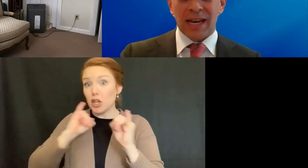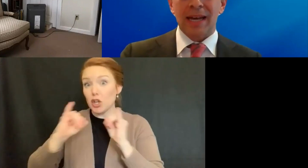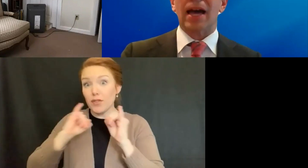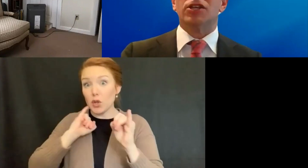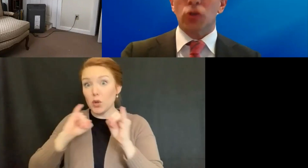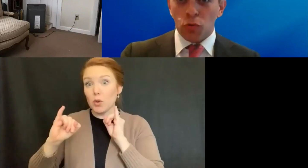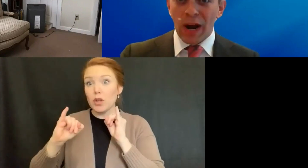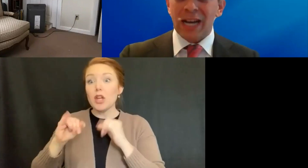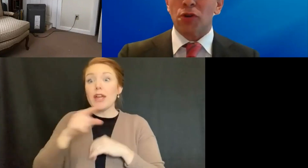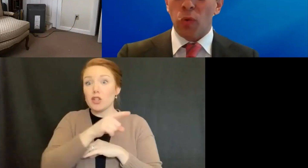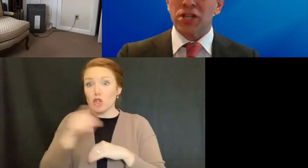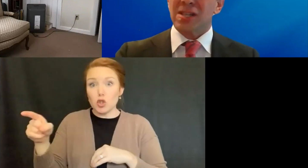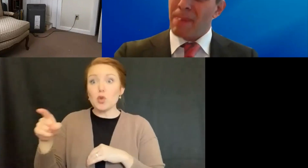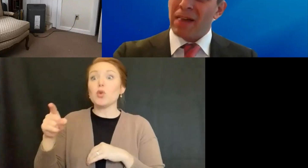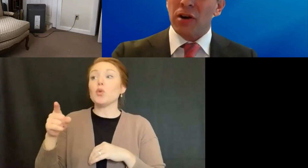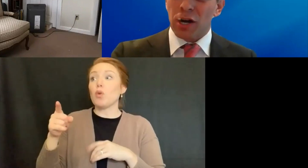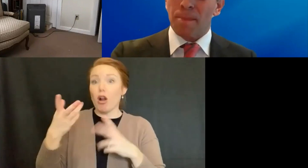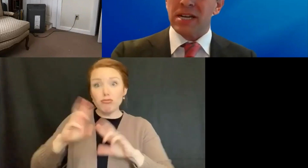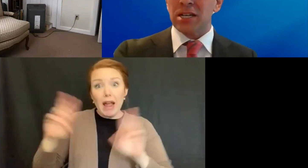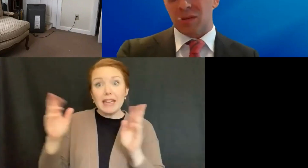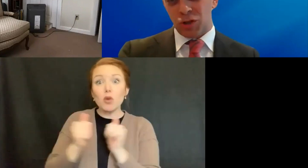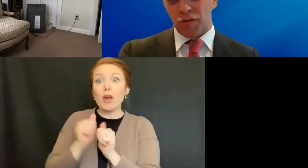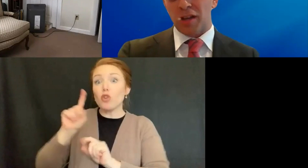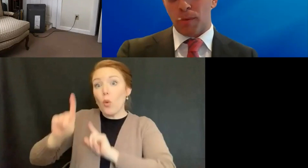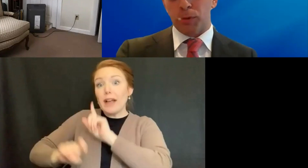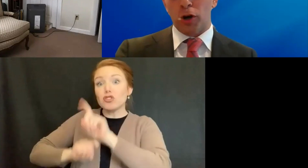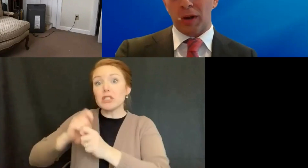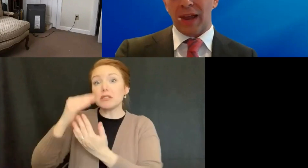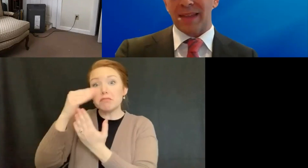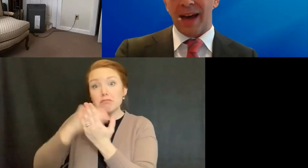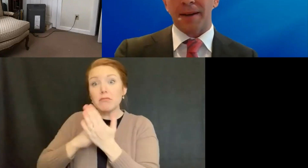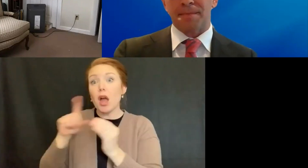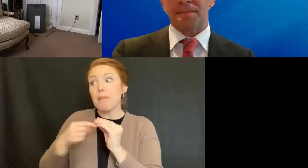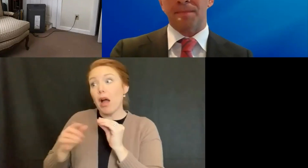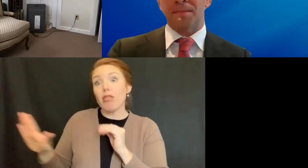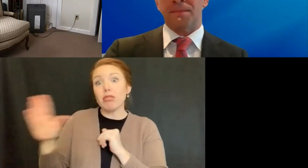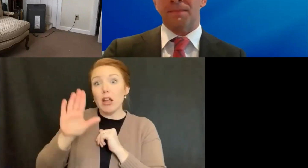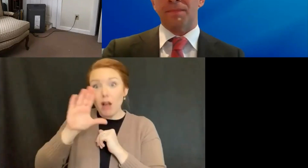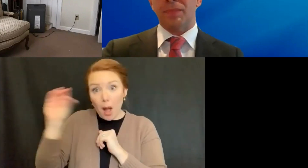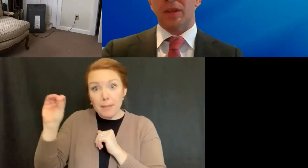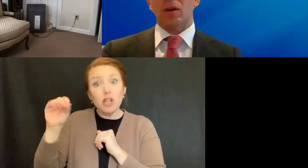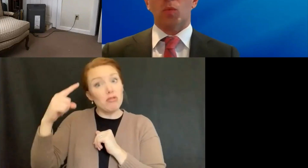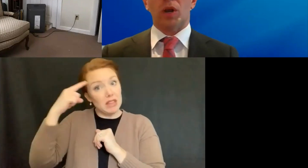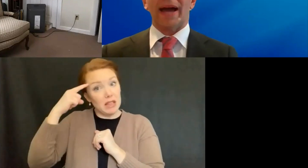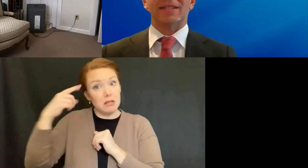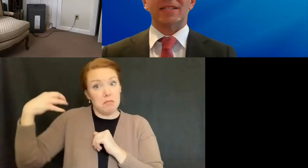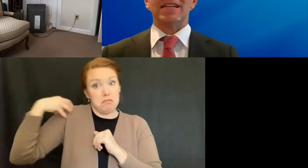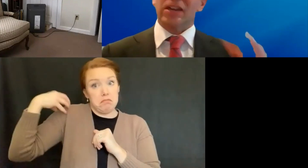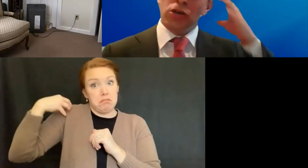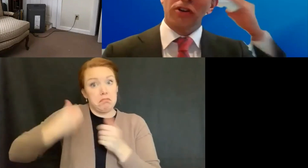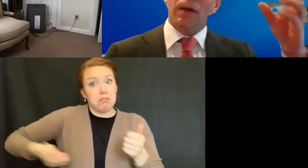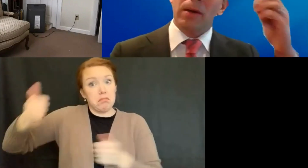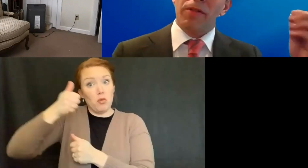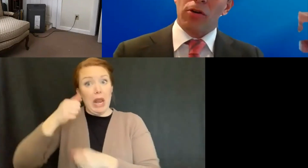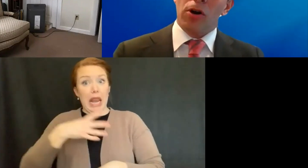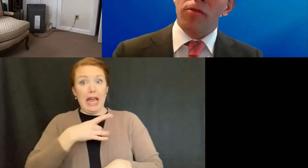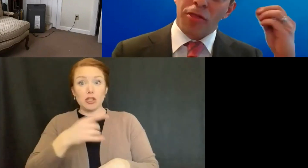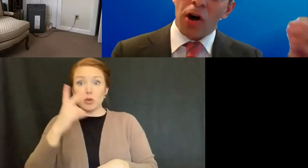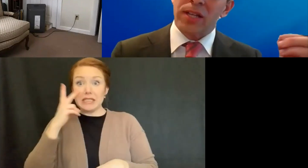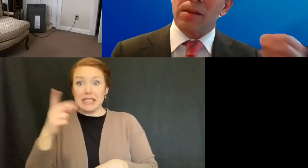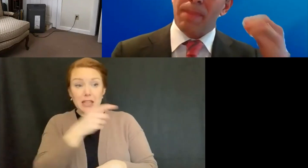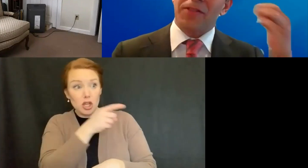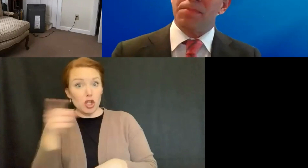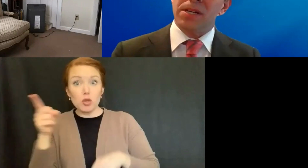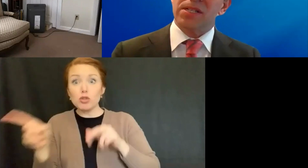you see, and you're ready with questions about their company? Do you think the employer would like that? Would like to see that you've come in with your